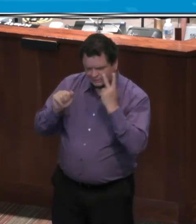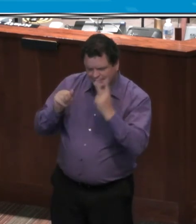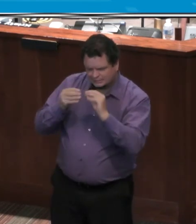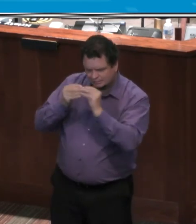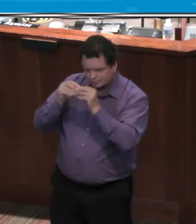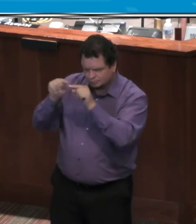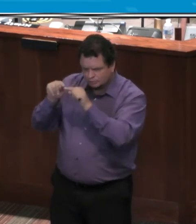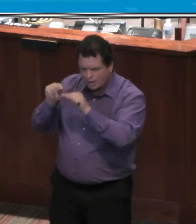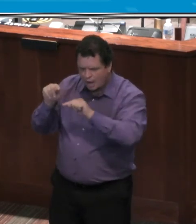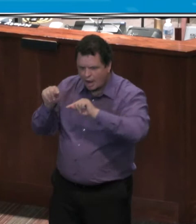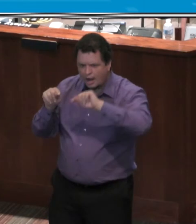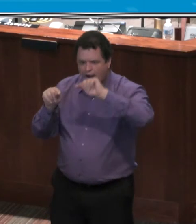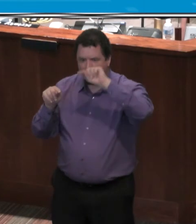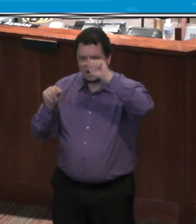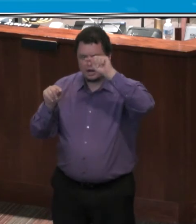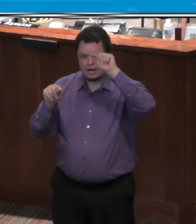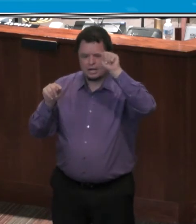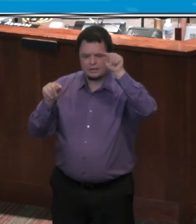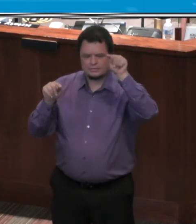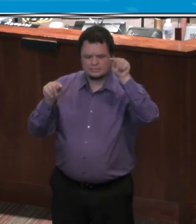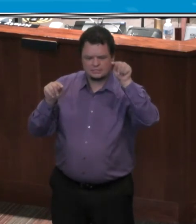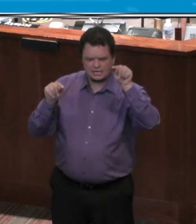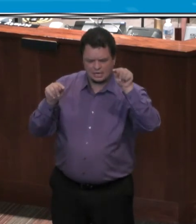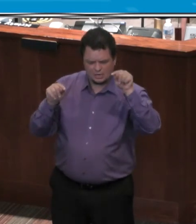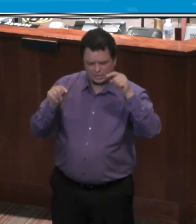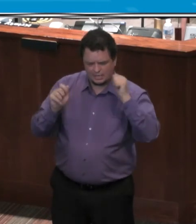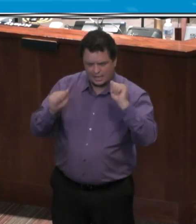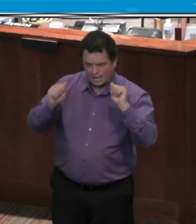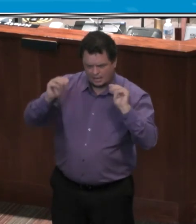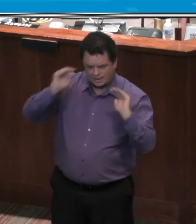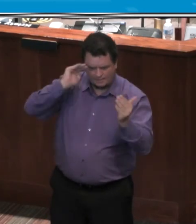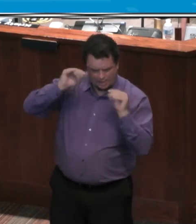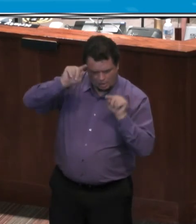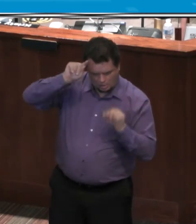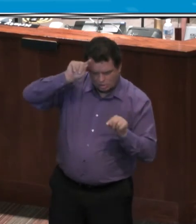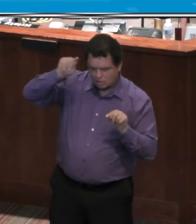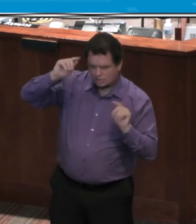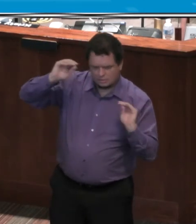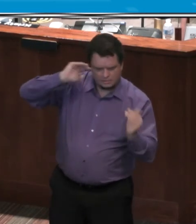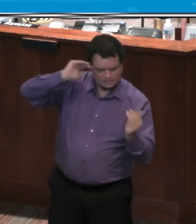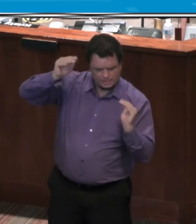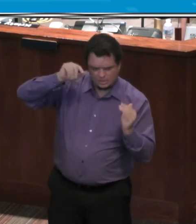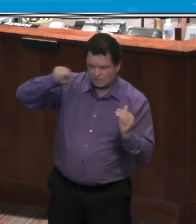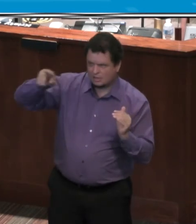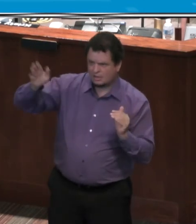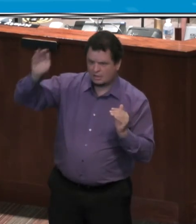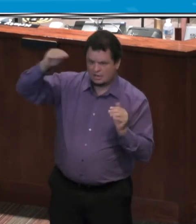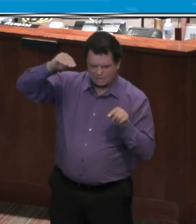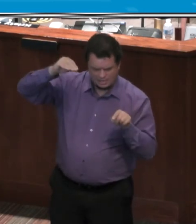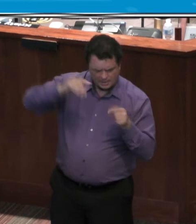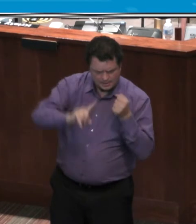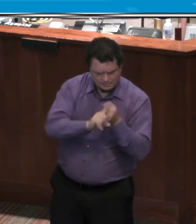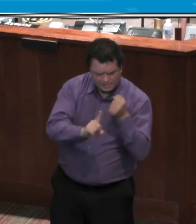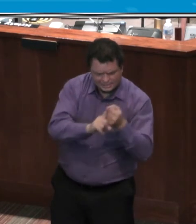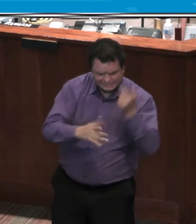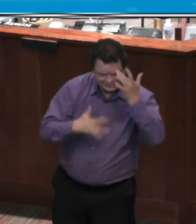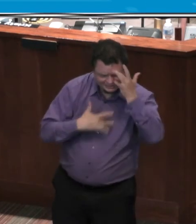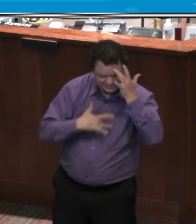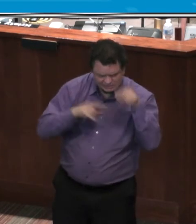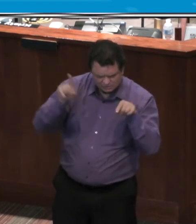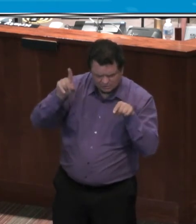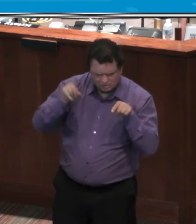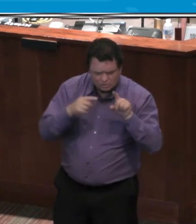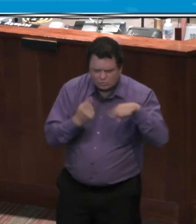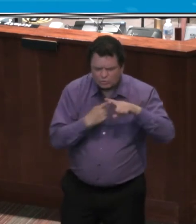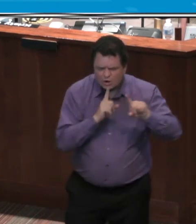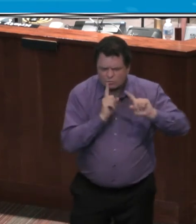that hospitalizations biologically lag case identification, and deaths lag both, really longer in time. So